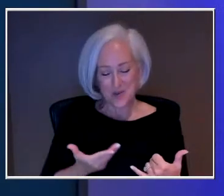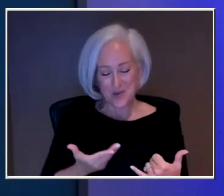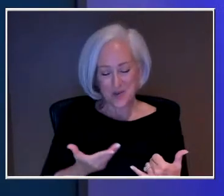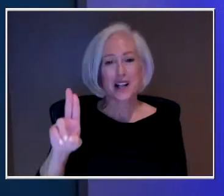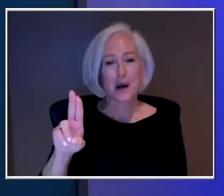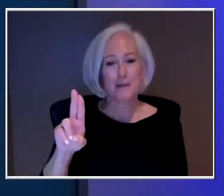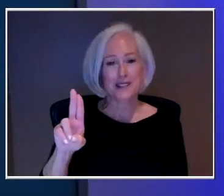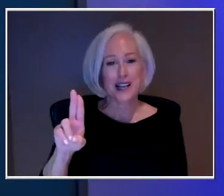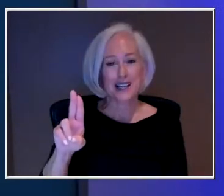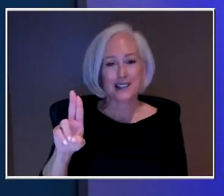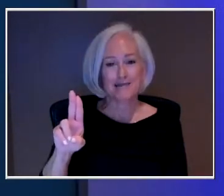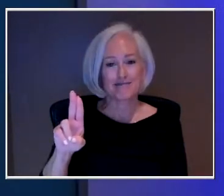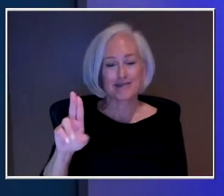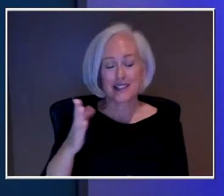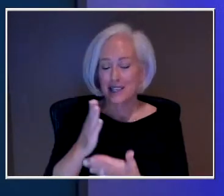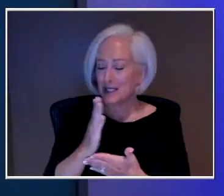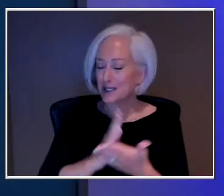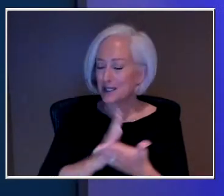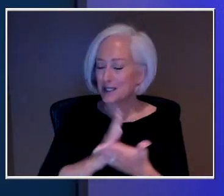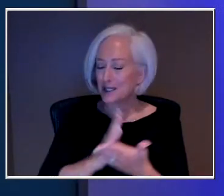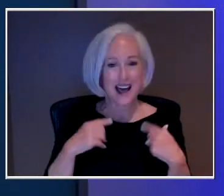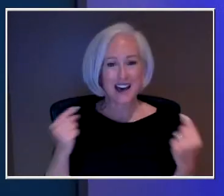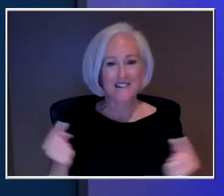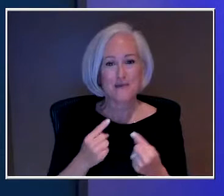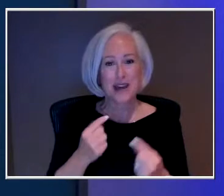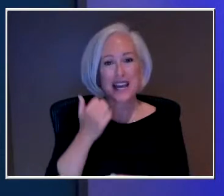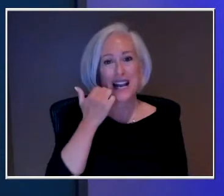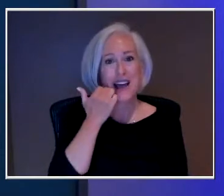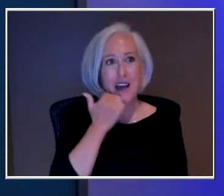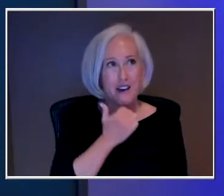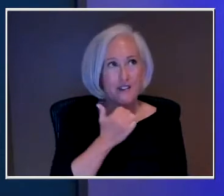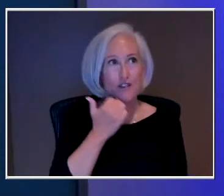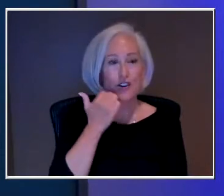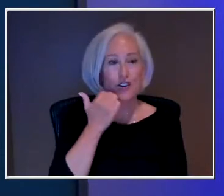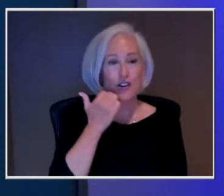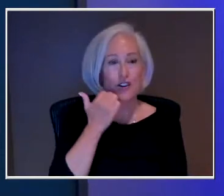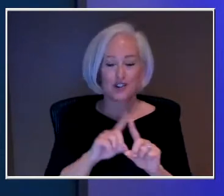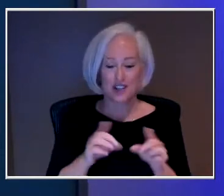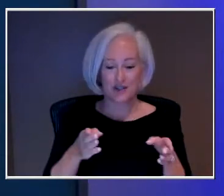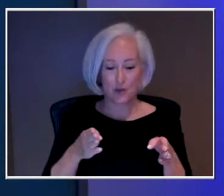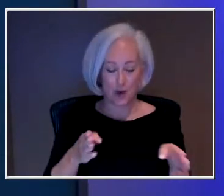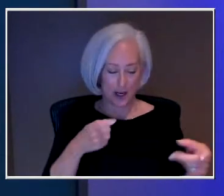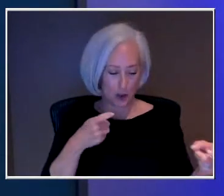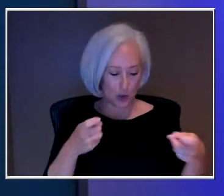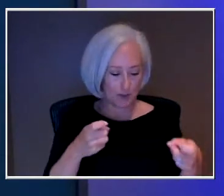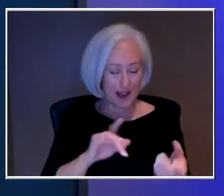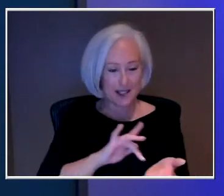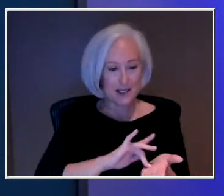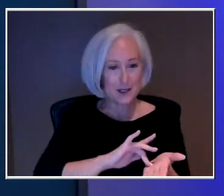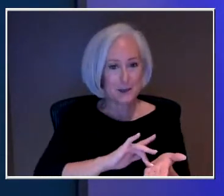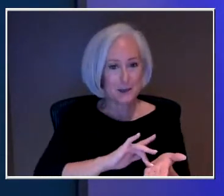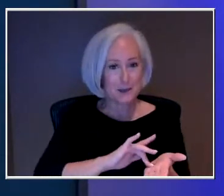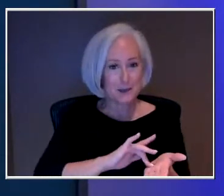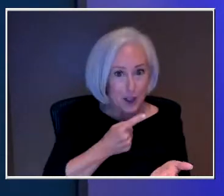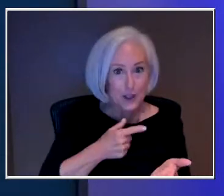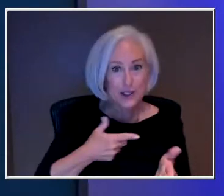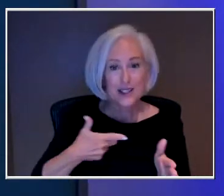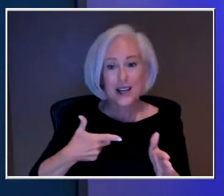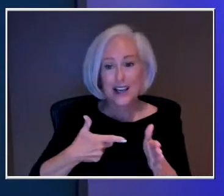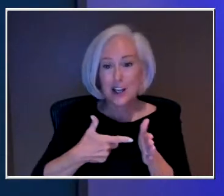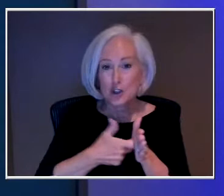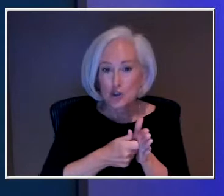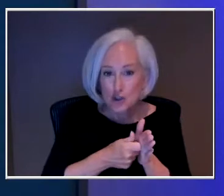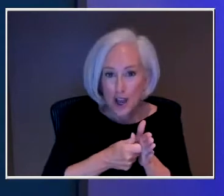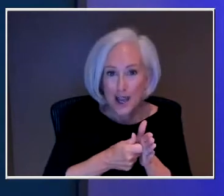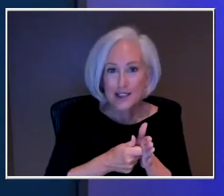live in pain every single day. There are different ways to manage it. There's pills, injections, exercise, physical therapy. But